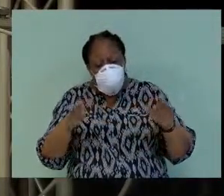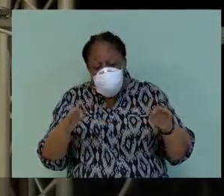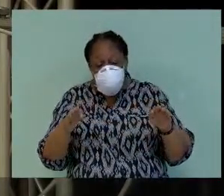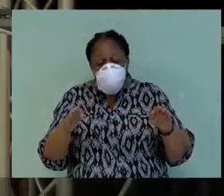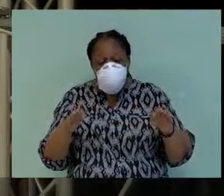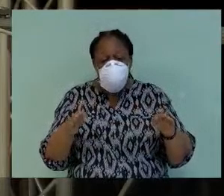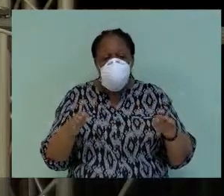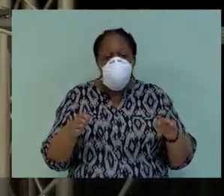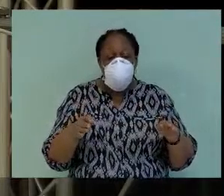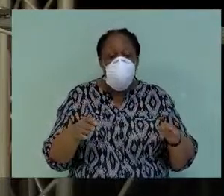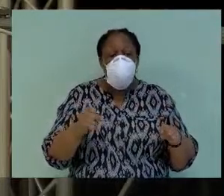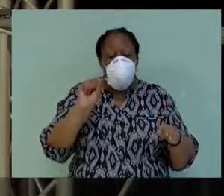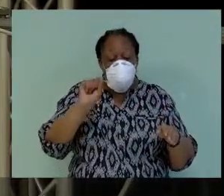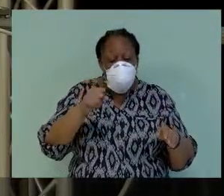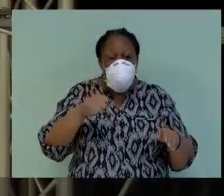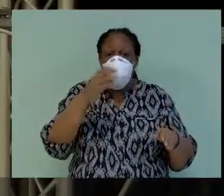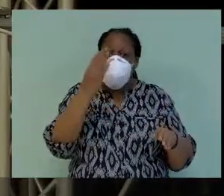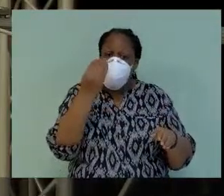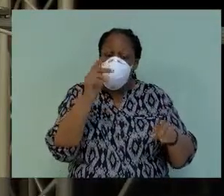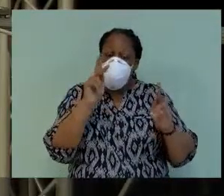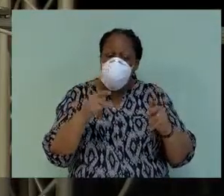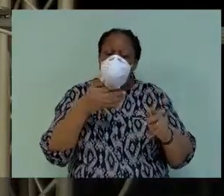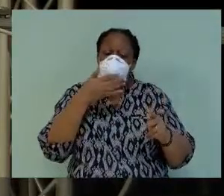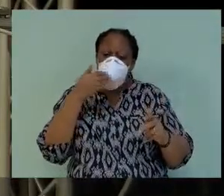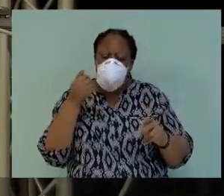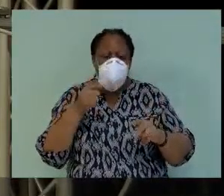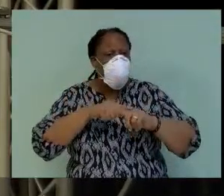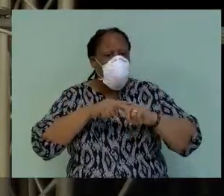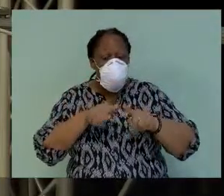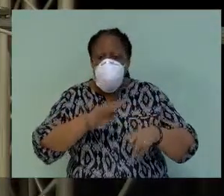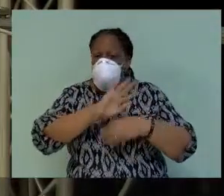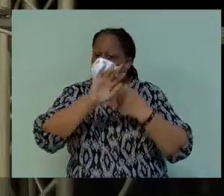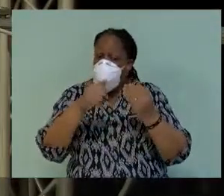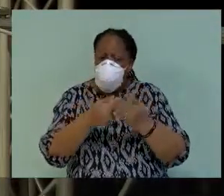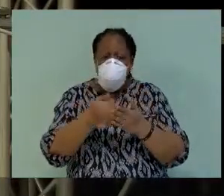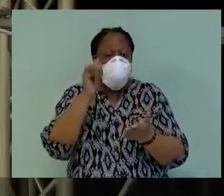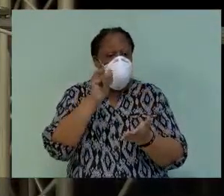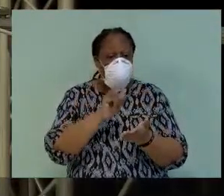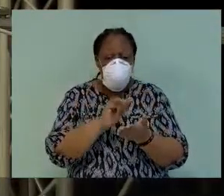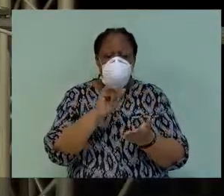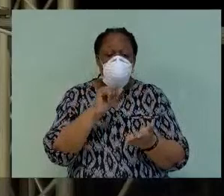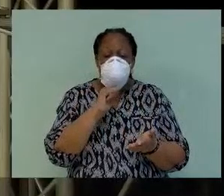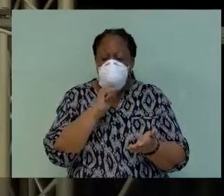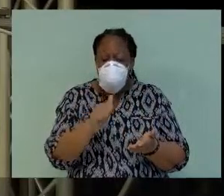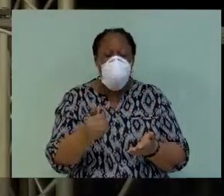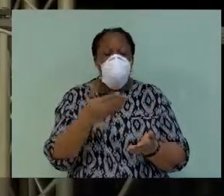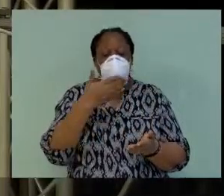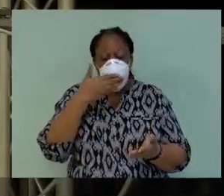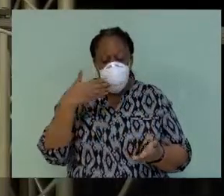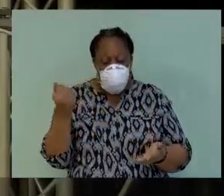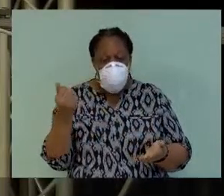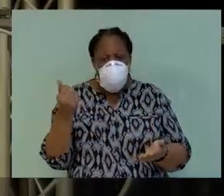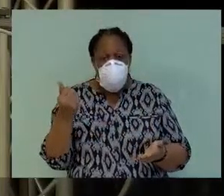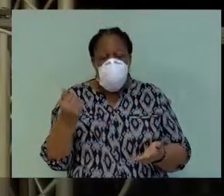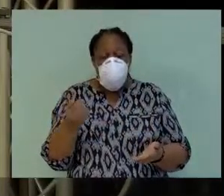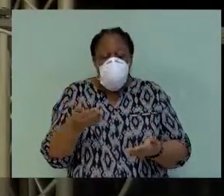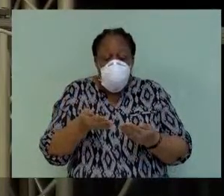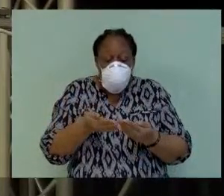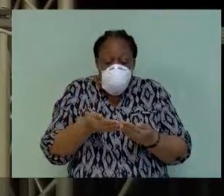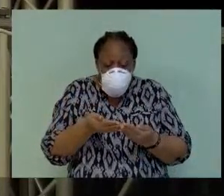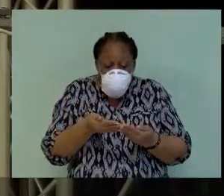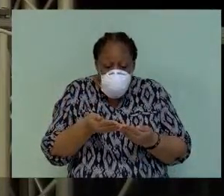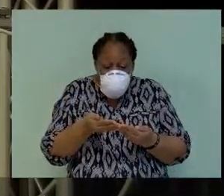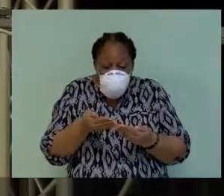the woods. So therefore, as we continue to ease the restrictions and make